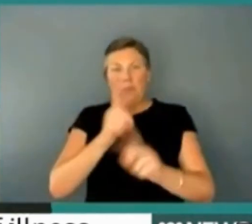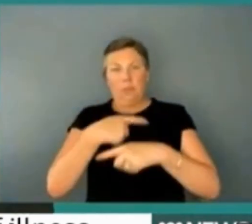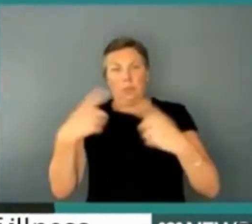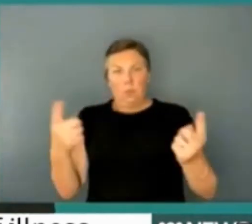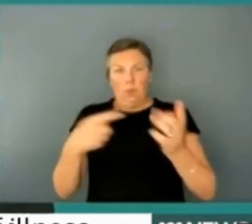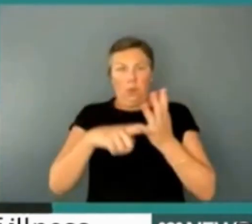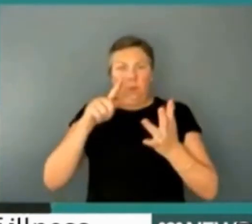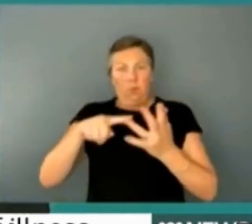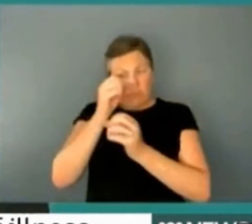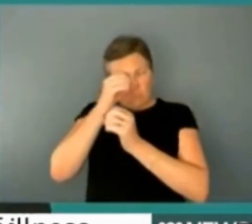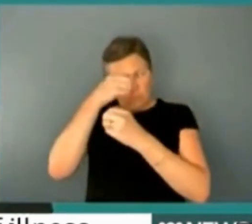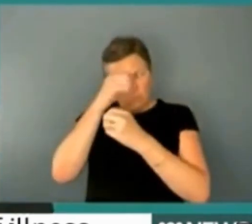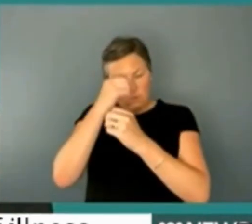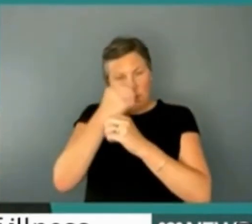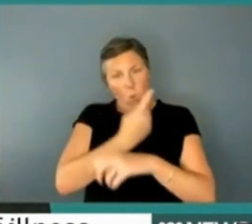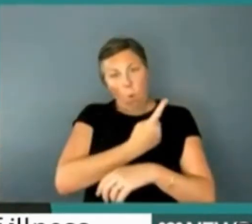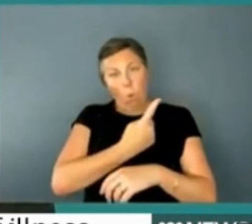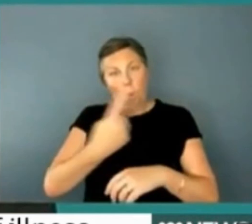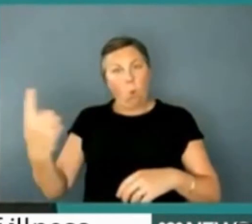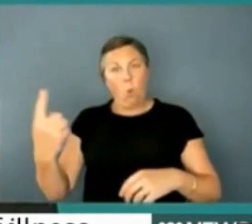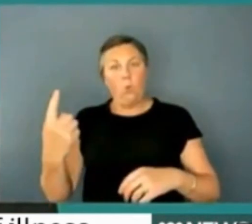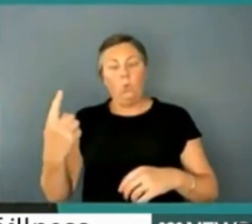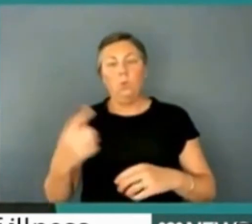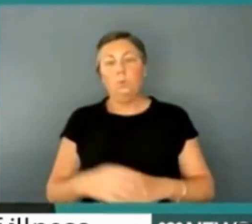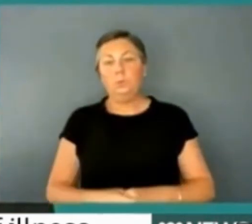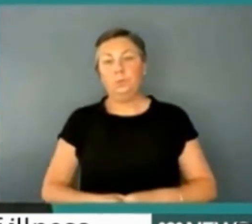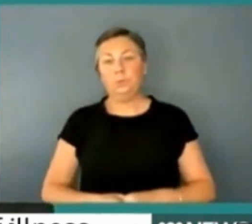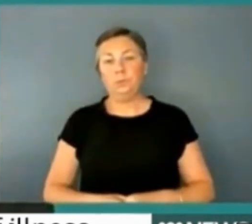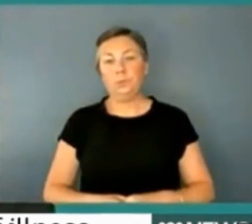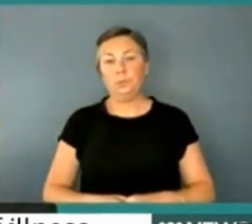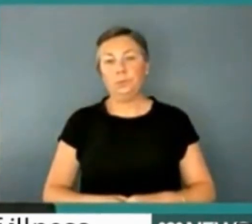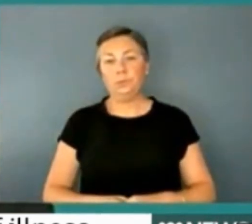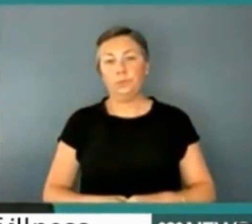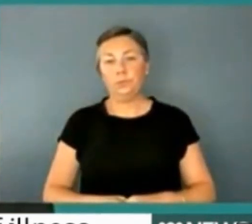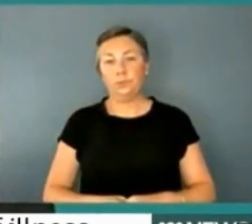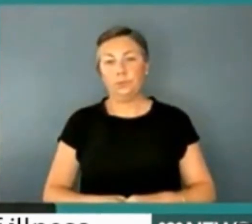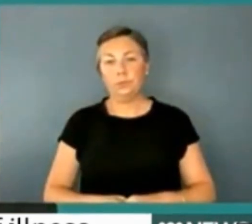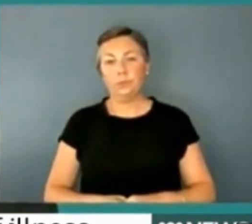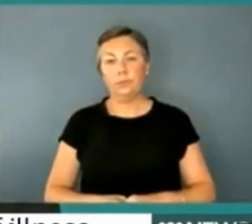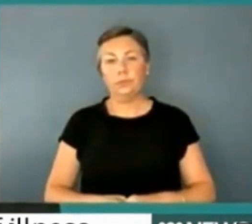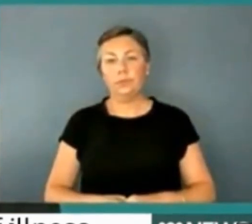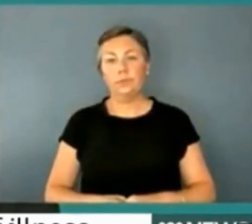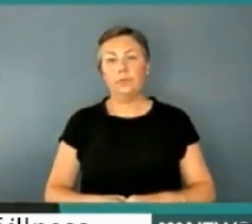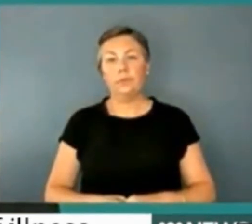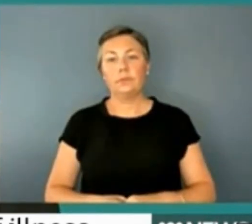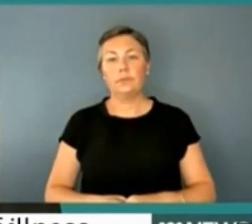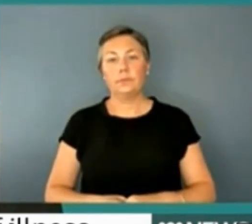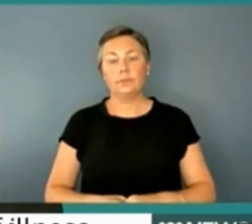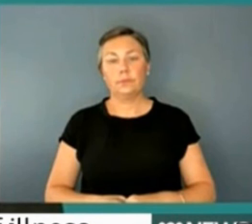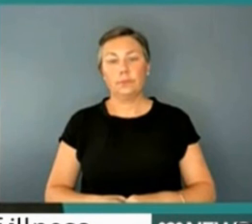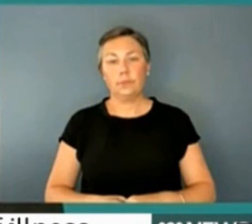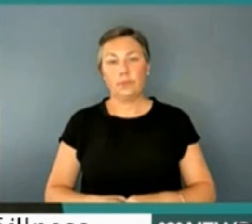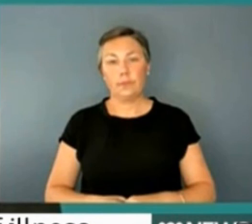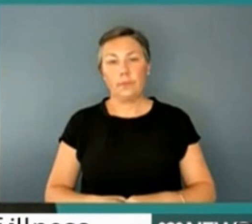case of the virus. So just to give you some idea of that. Over the recent period that where this